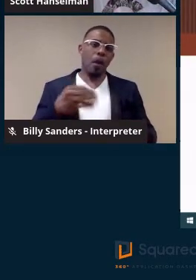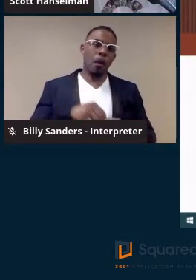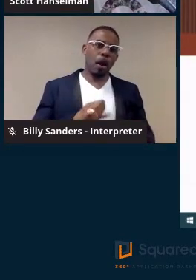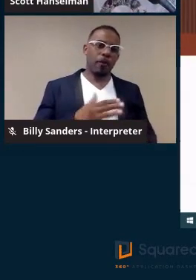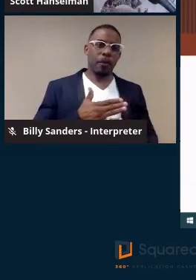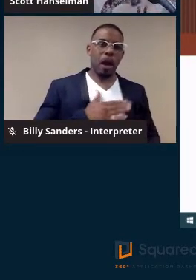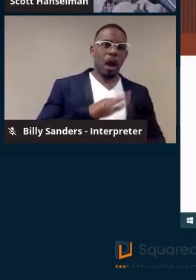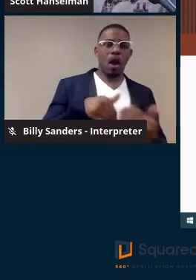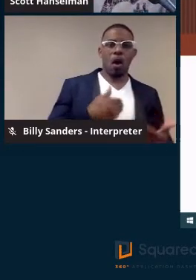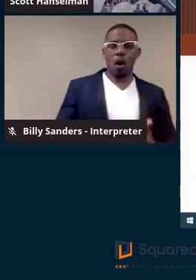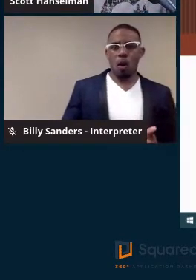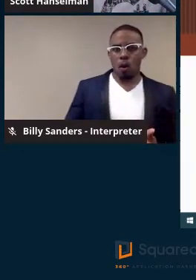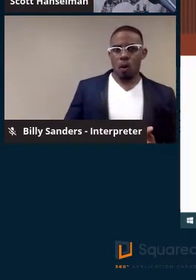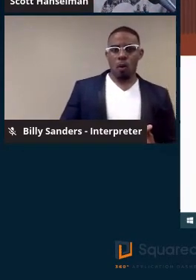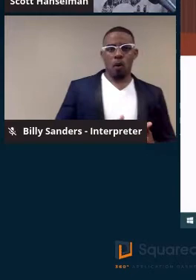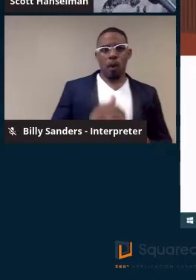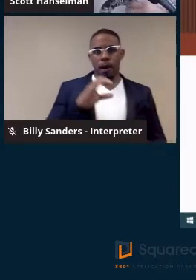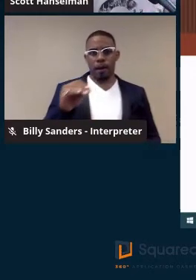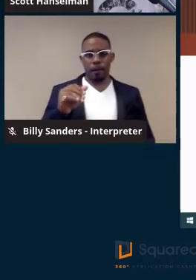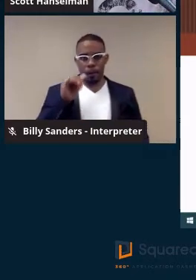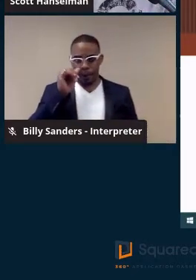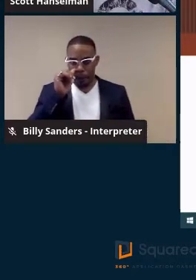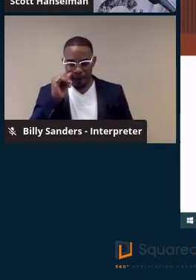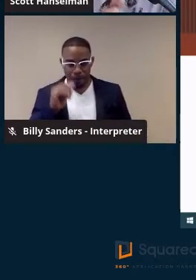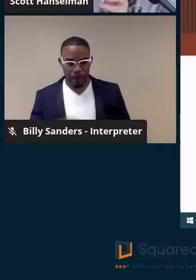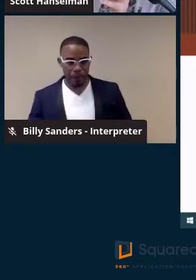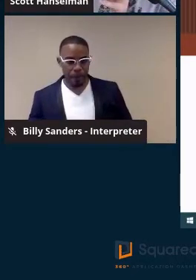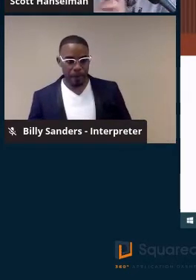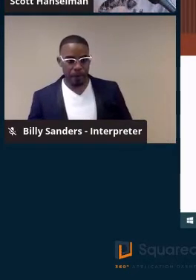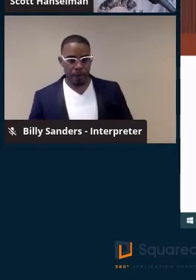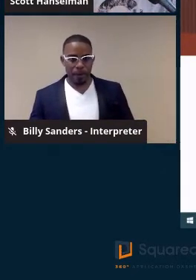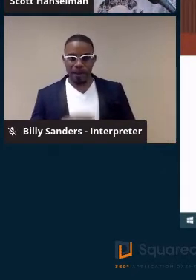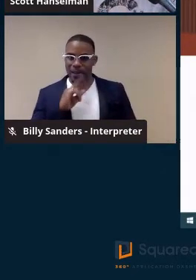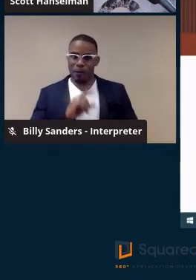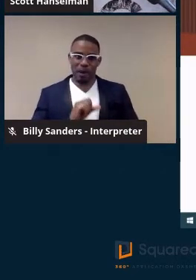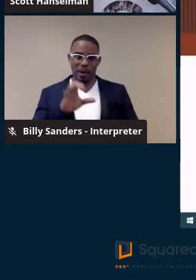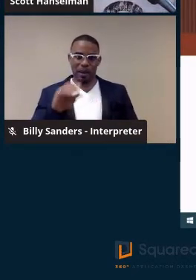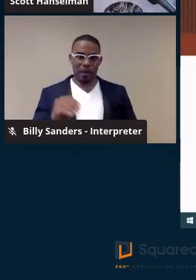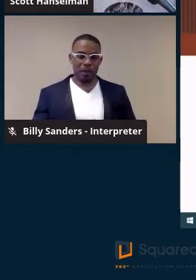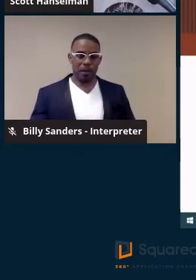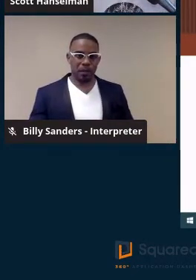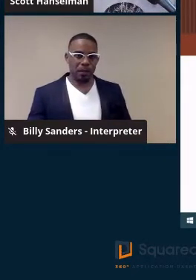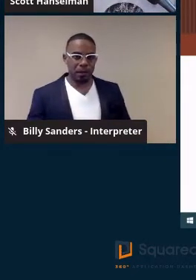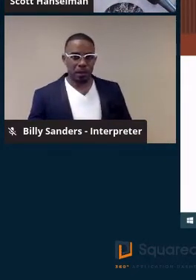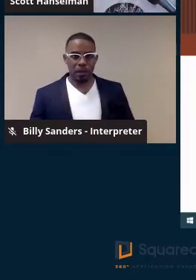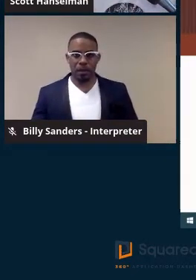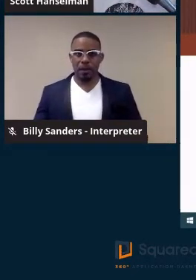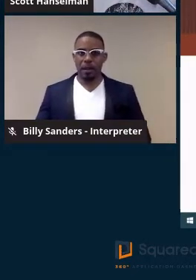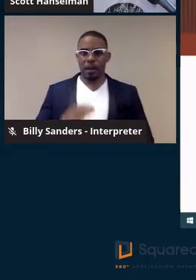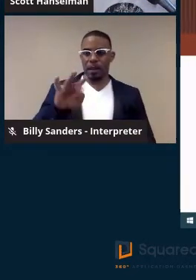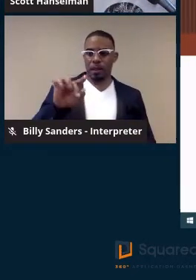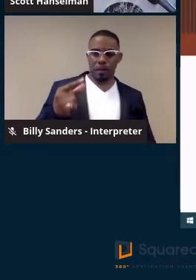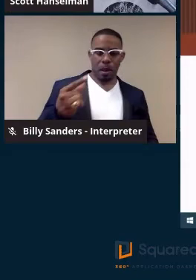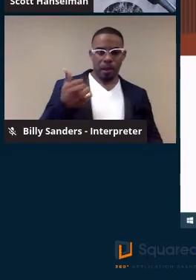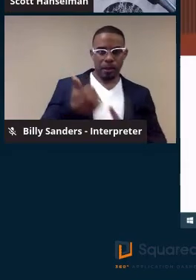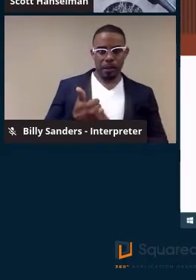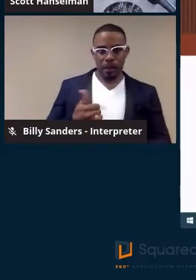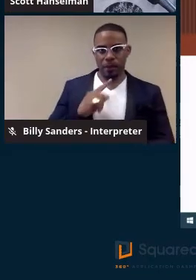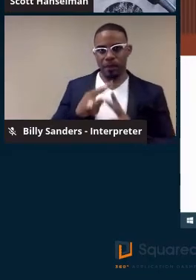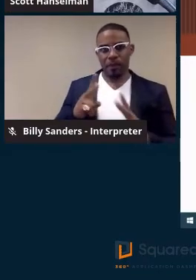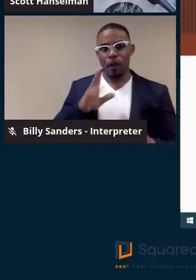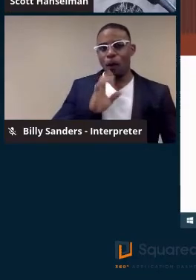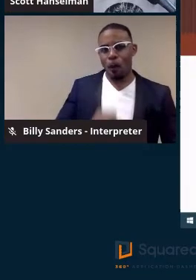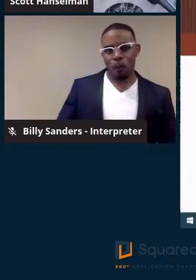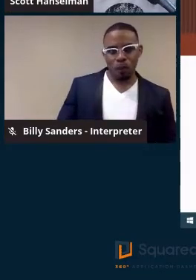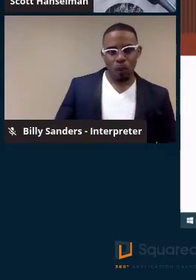my whole company. It's not really a company. And the blog itself is very